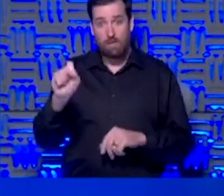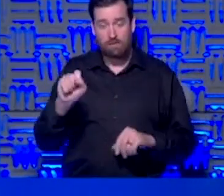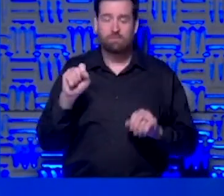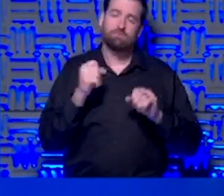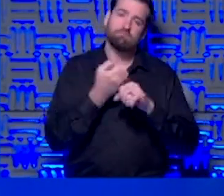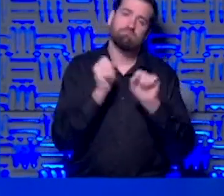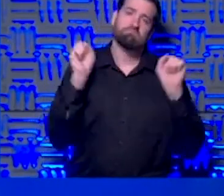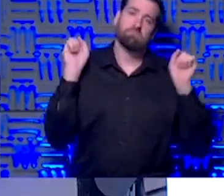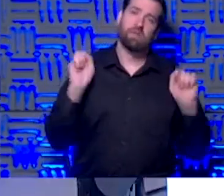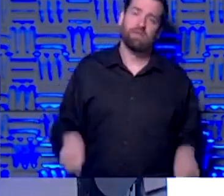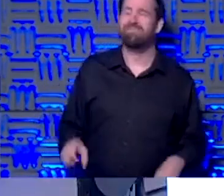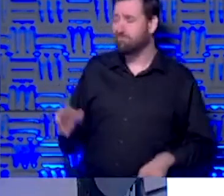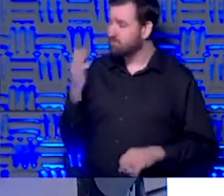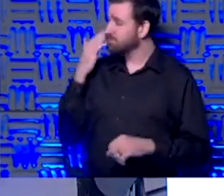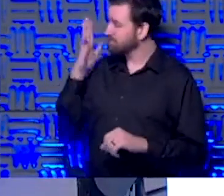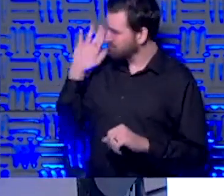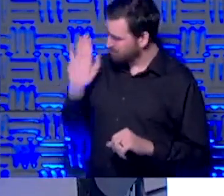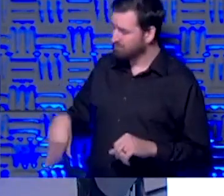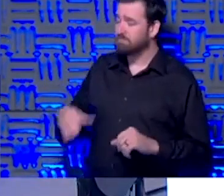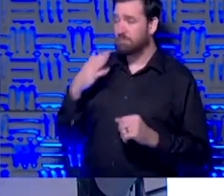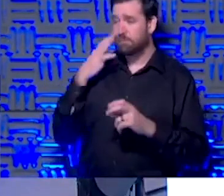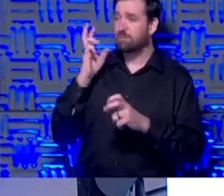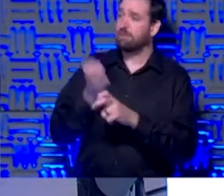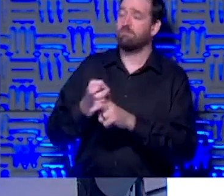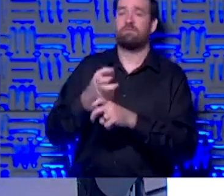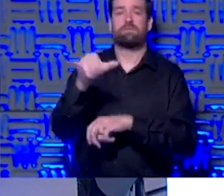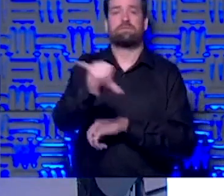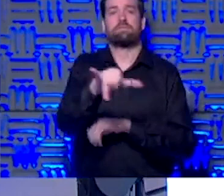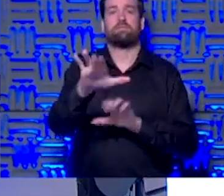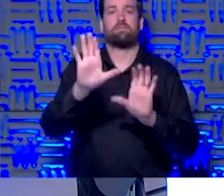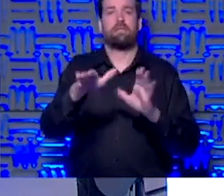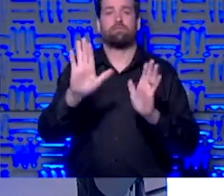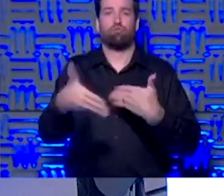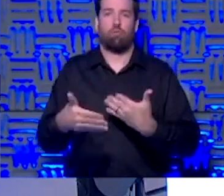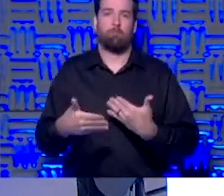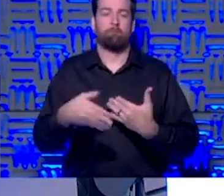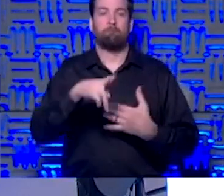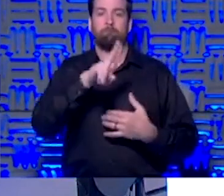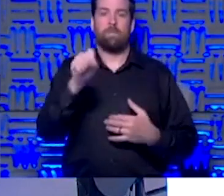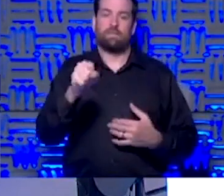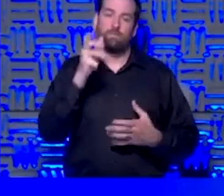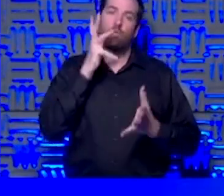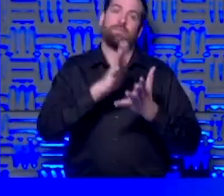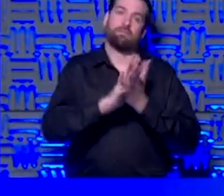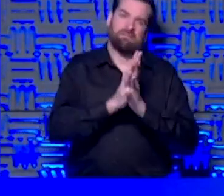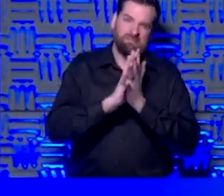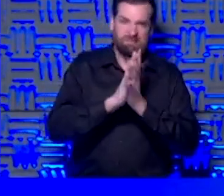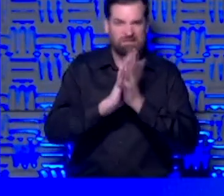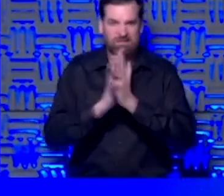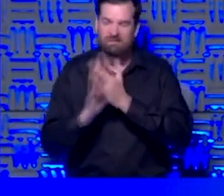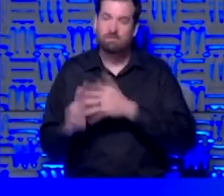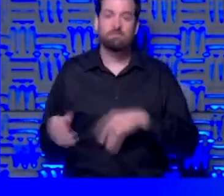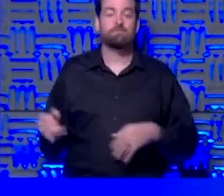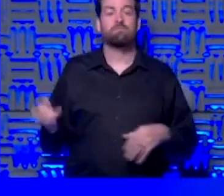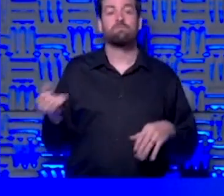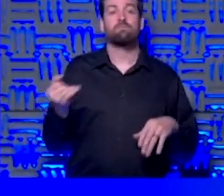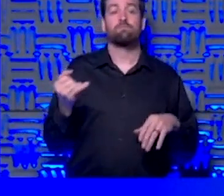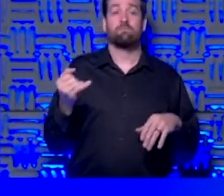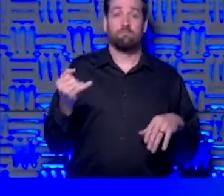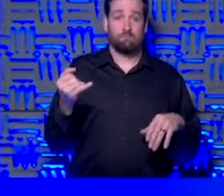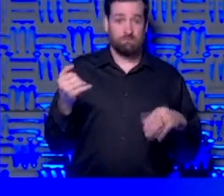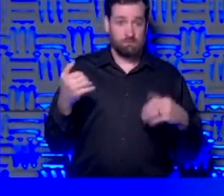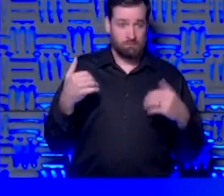bus. Yeah, and it's difficult. We understand just the same with classrooms, school buses are going to be crowded. But if you can have